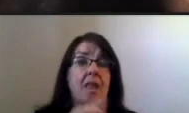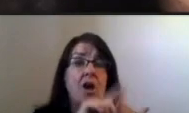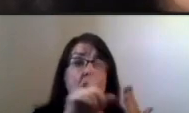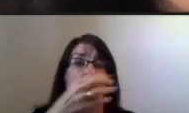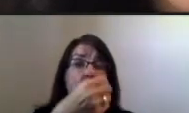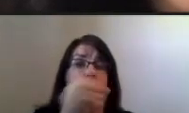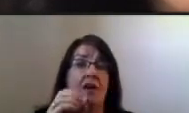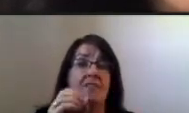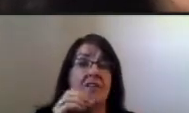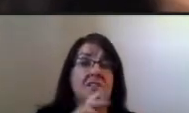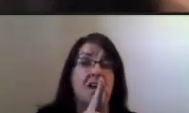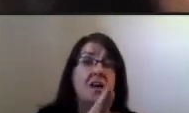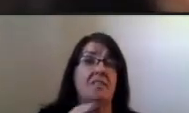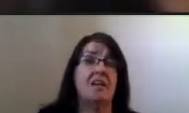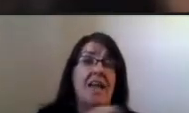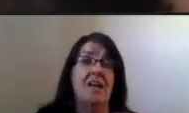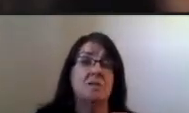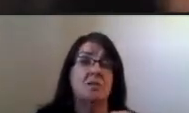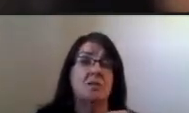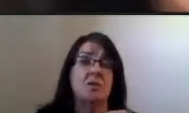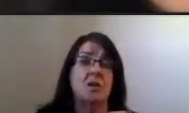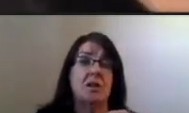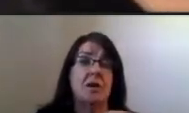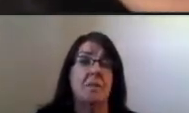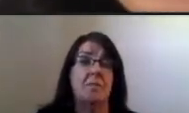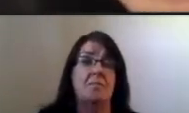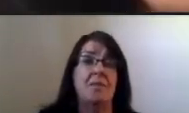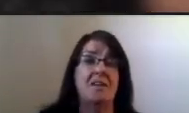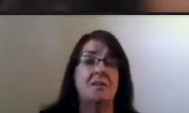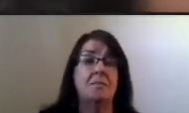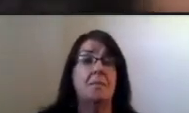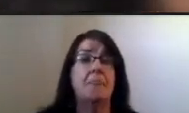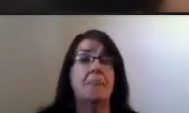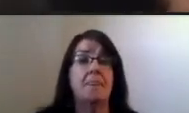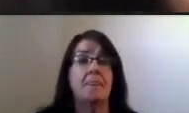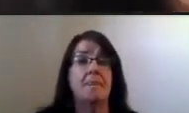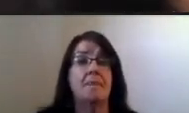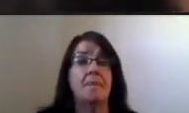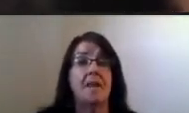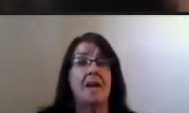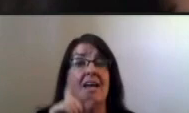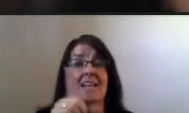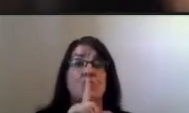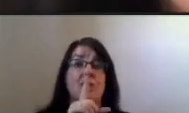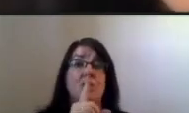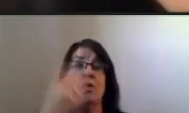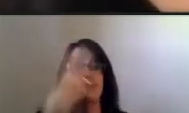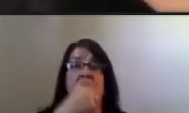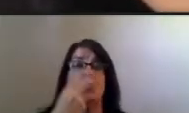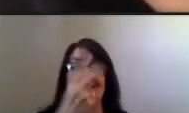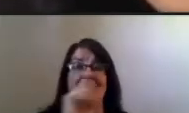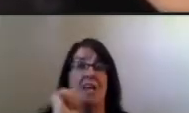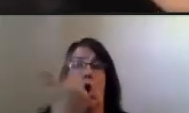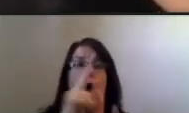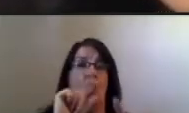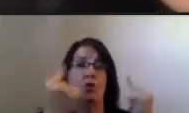of our City Council Member, Raquel Gacinda Lopez, and it's been really, really beautiful to see us all come